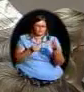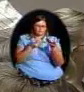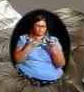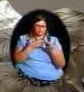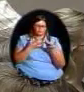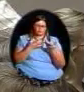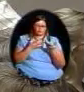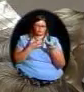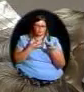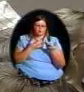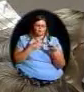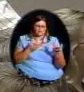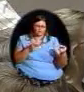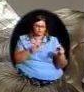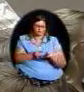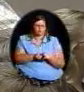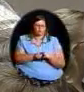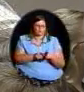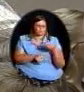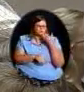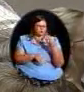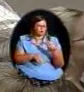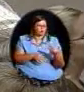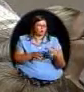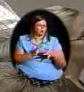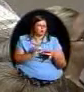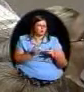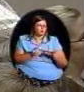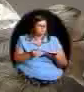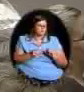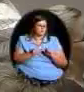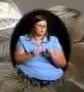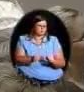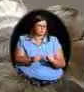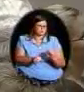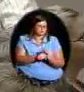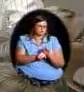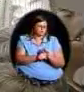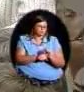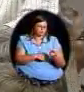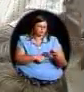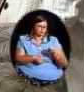yes, good comment, and we will continue to work on those transition years.